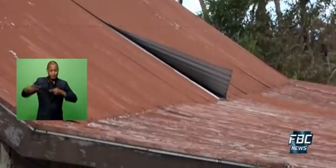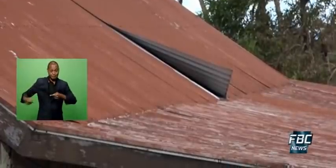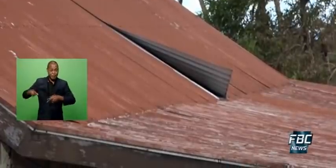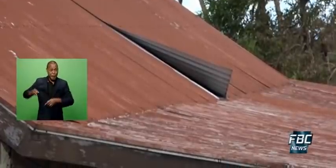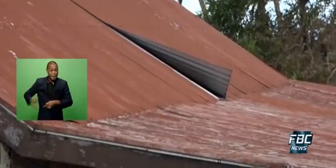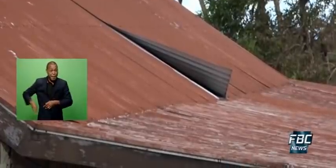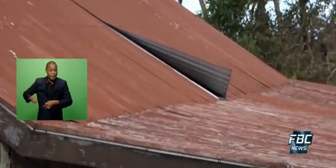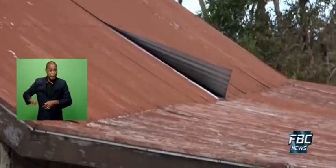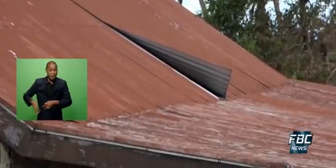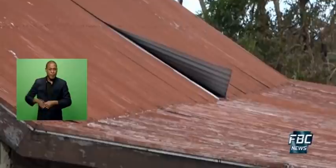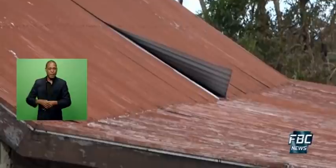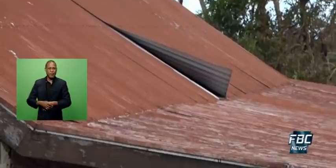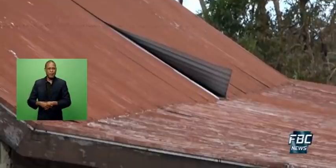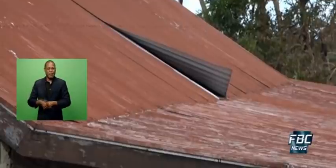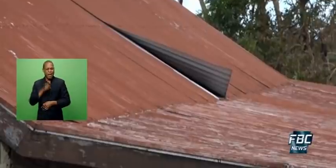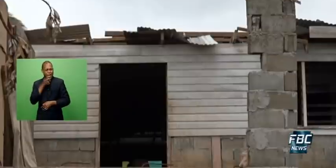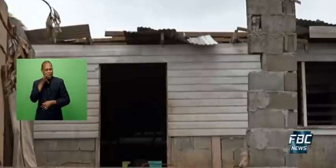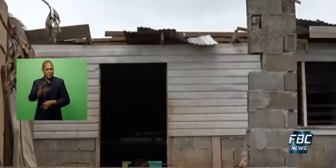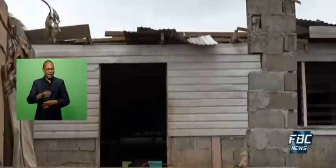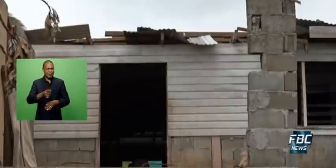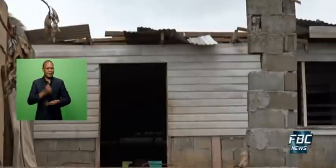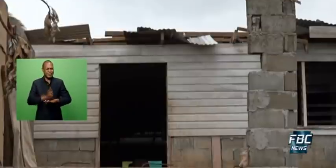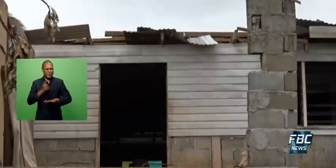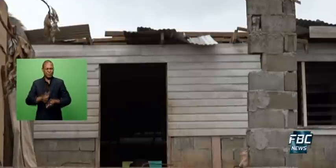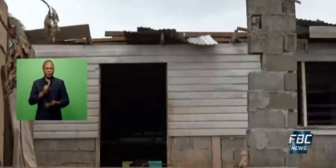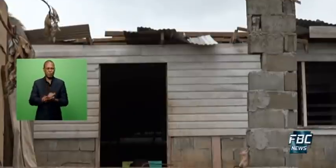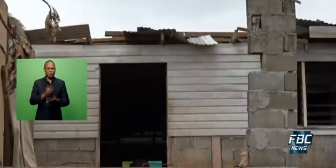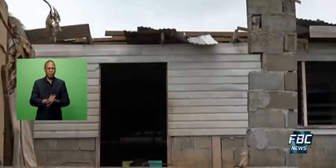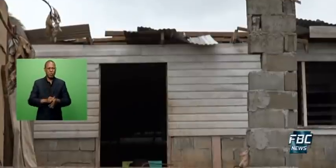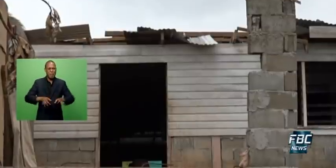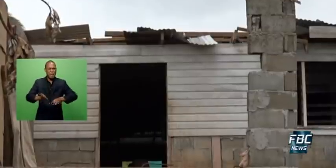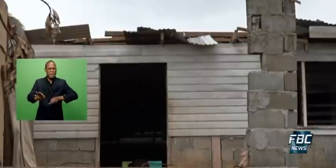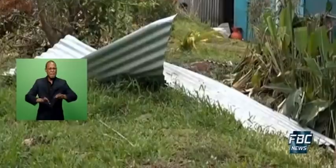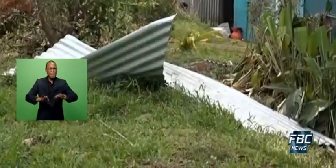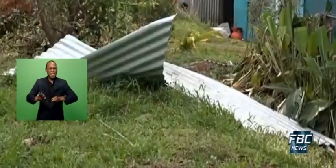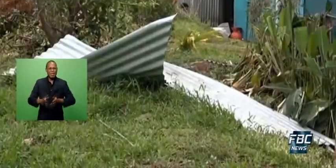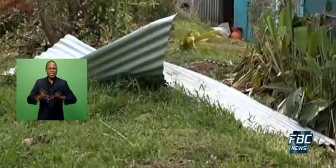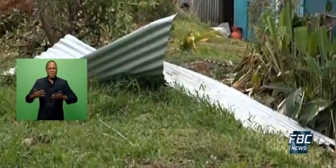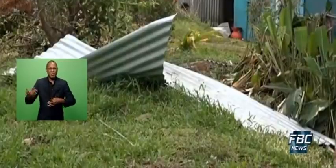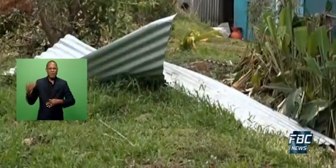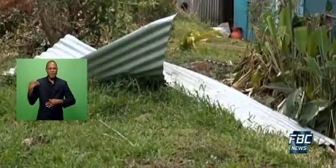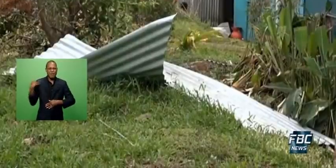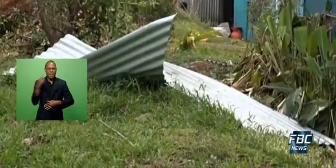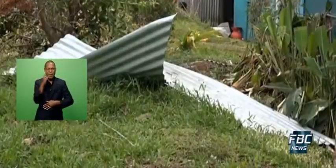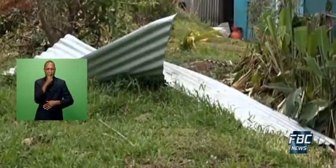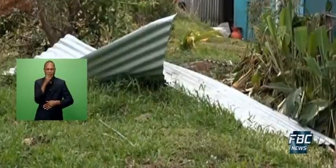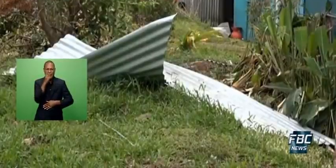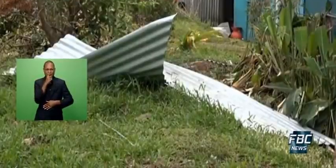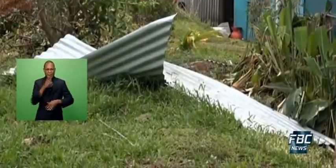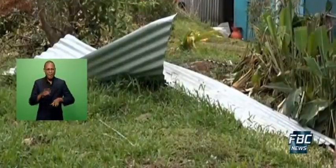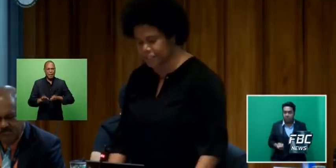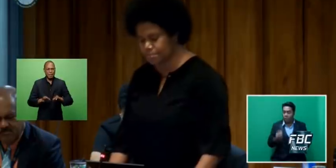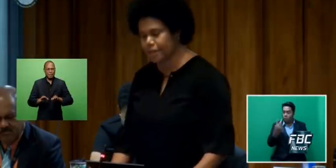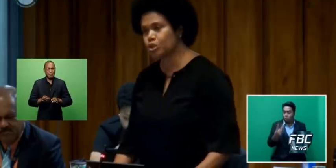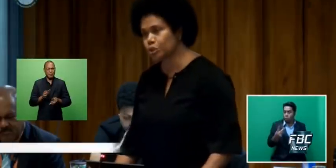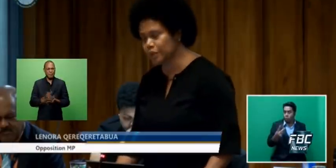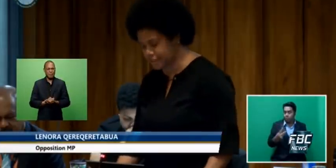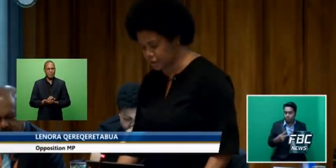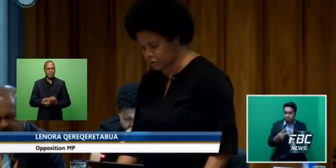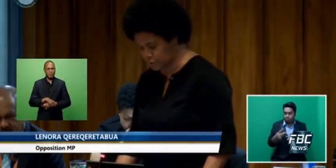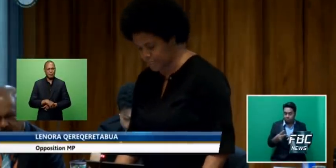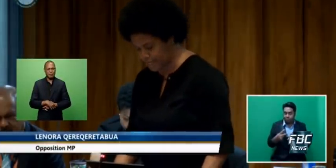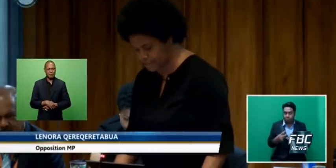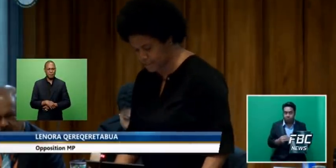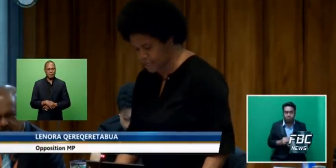called on the government to provide a proper plan of how affected Fijians will be helped Too often, unplanned disaster relief has meant